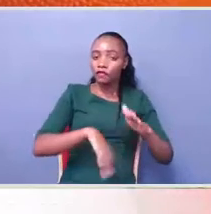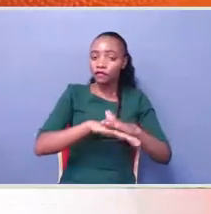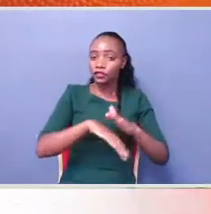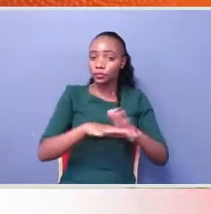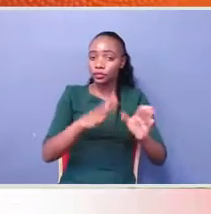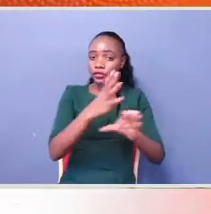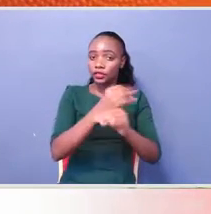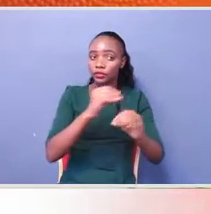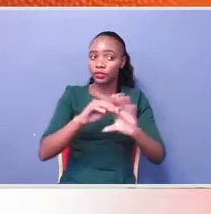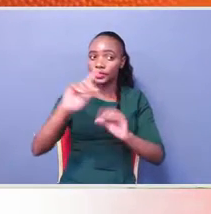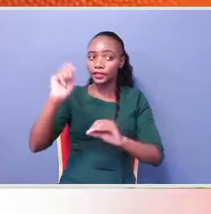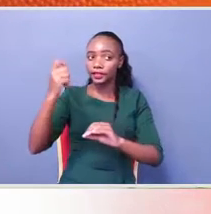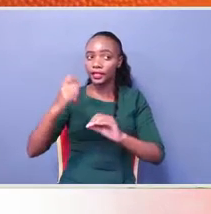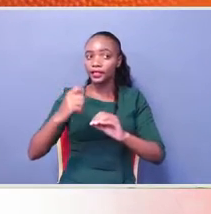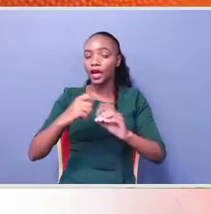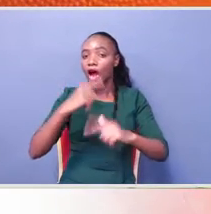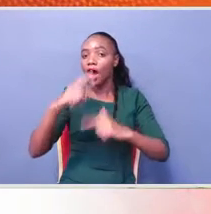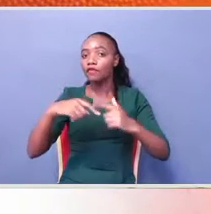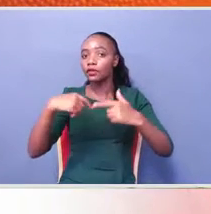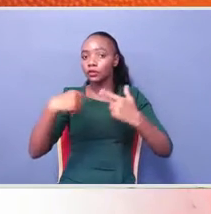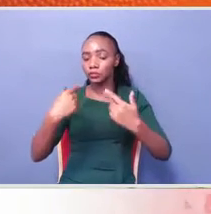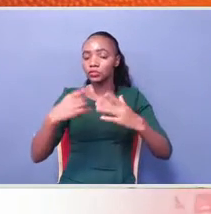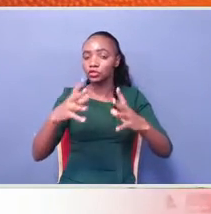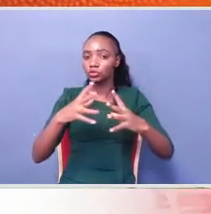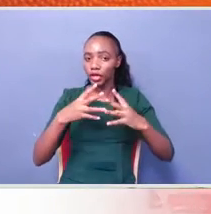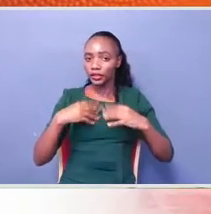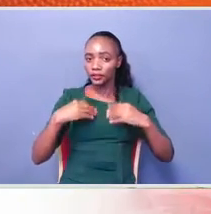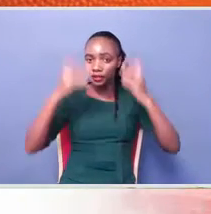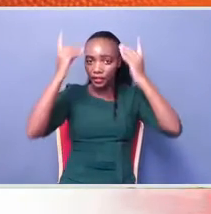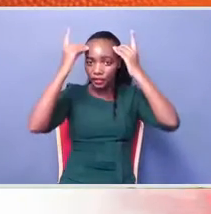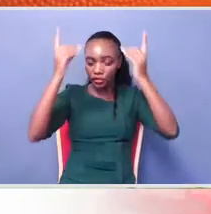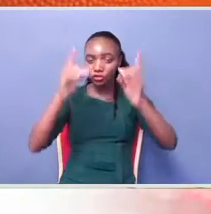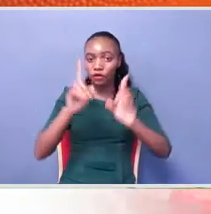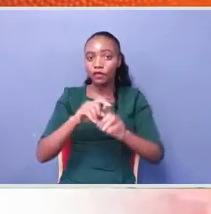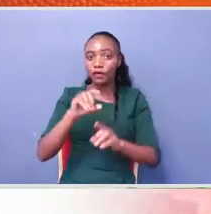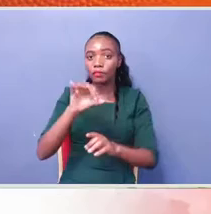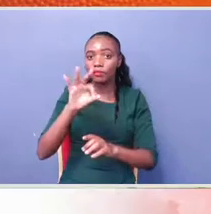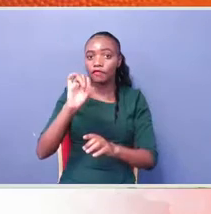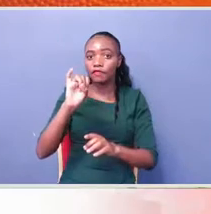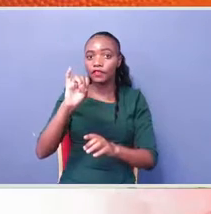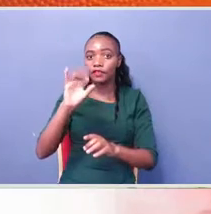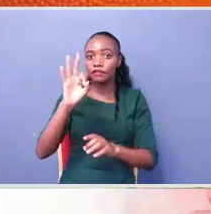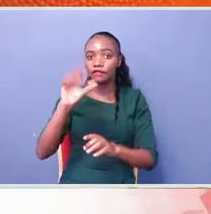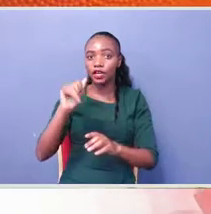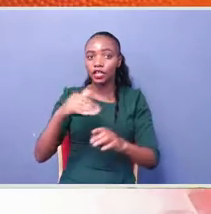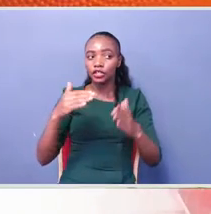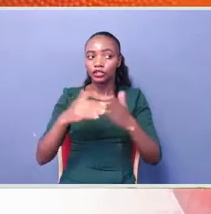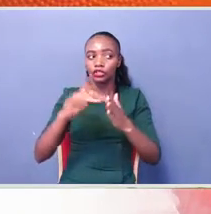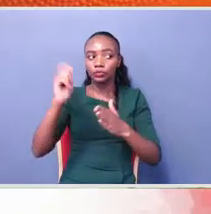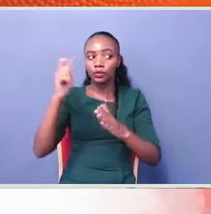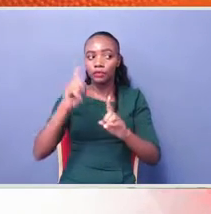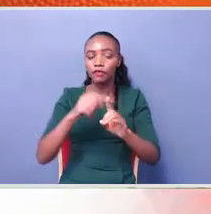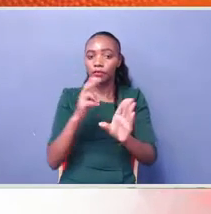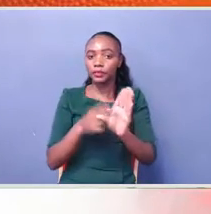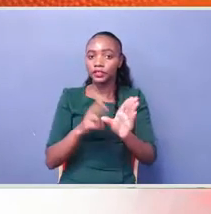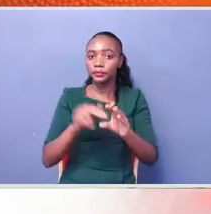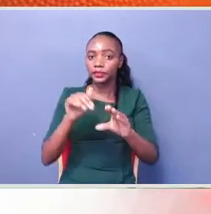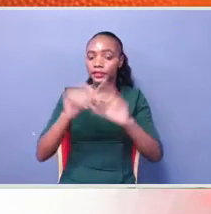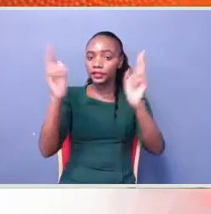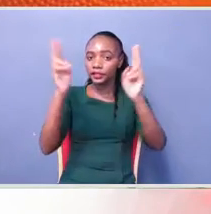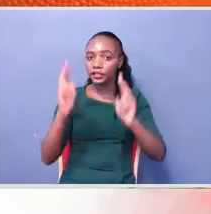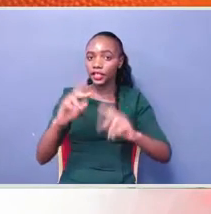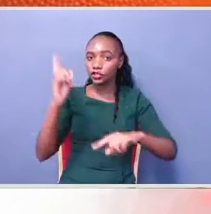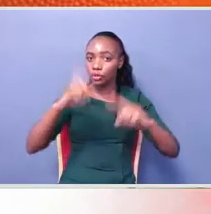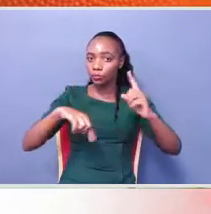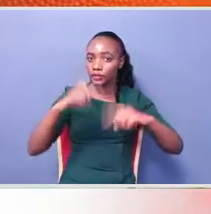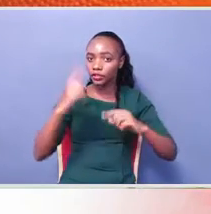In the country have continued to welcome the move by World Football Governing Body FIFA to suspend Kenya from taking part in international